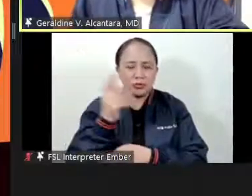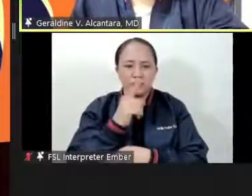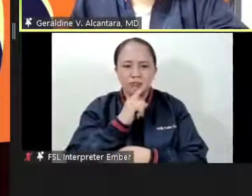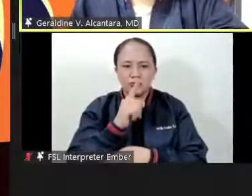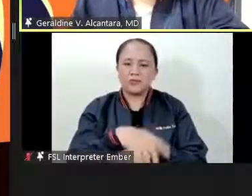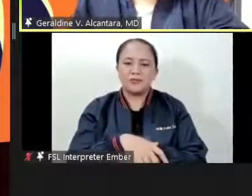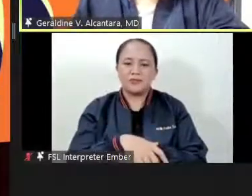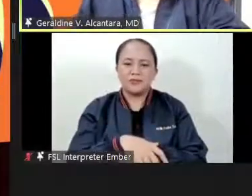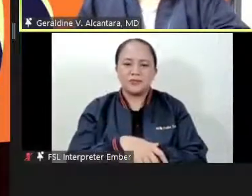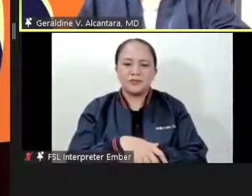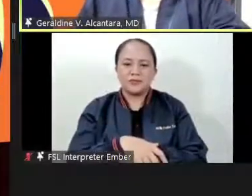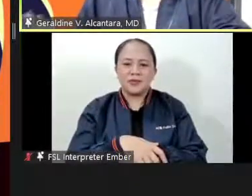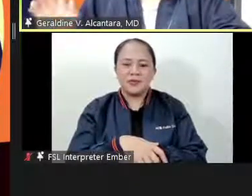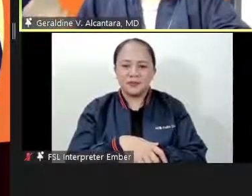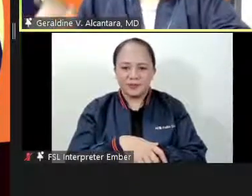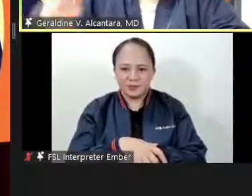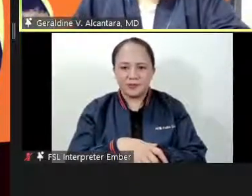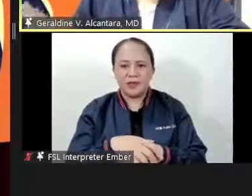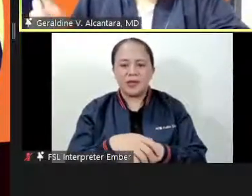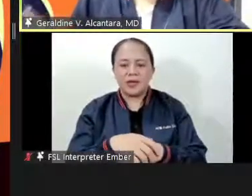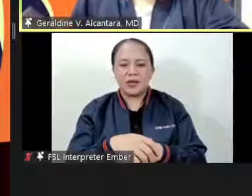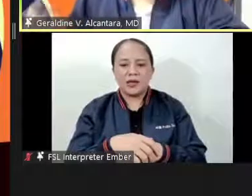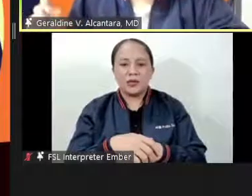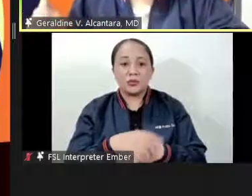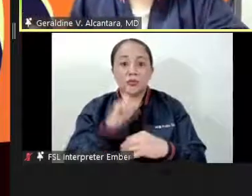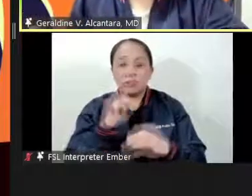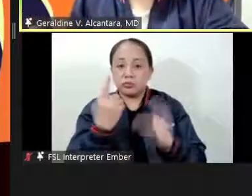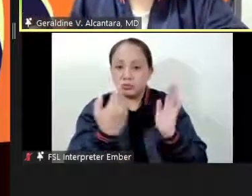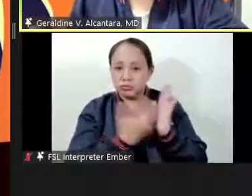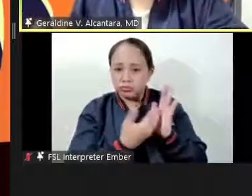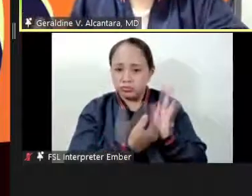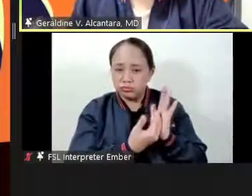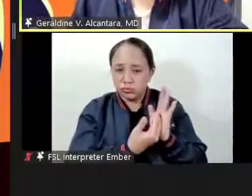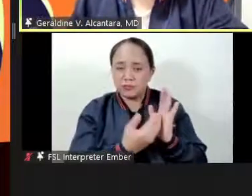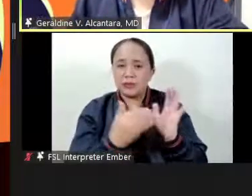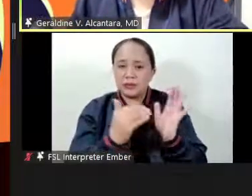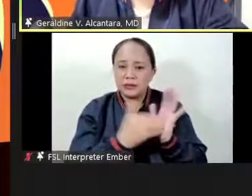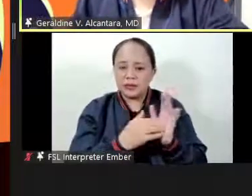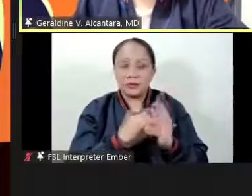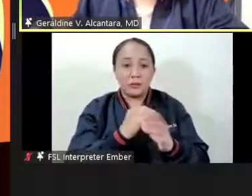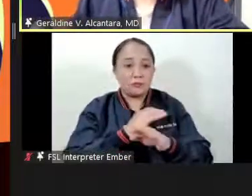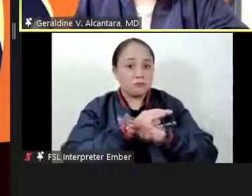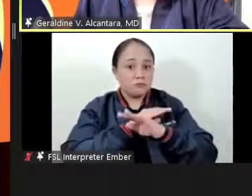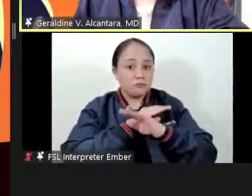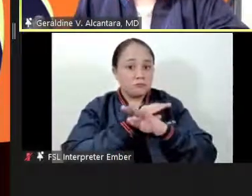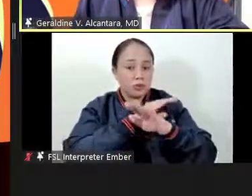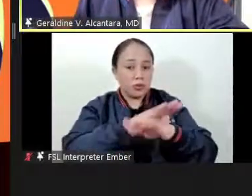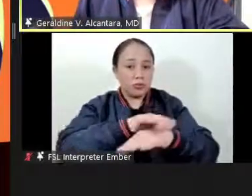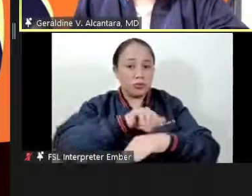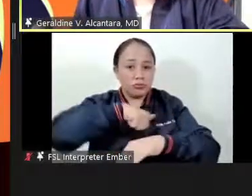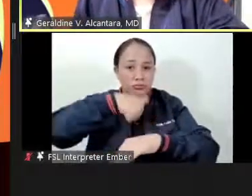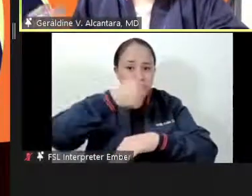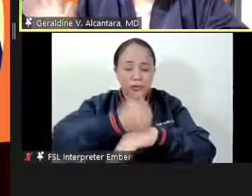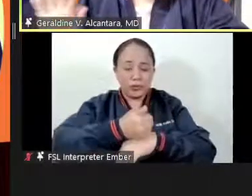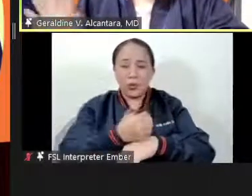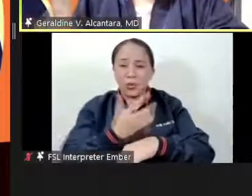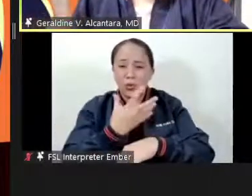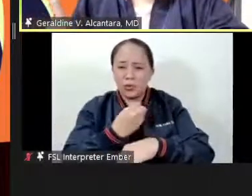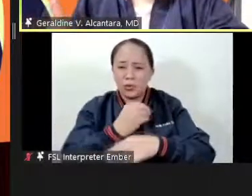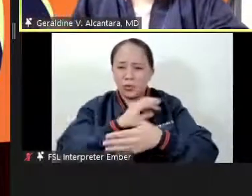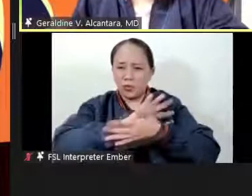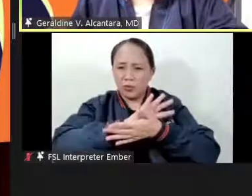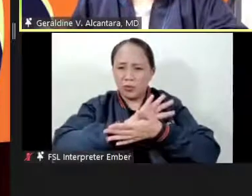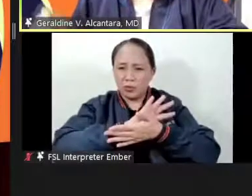indeed insightful. It only proves once again that the barriers set by the pandemic is not